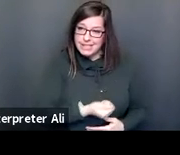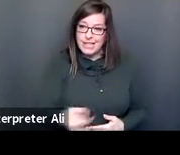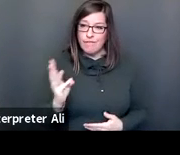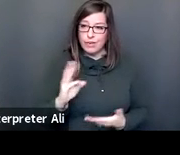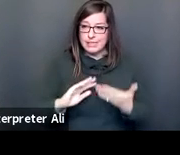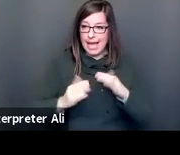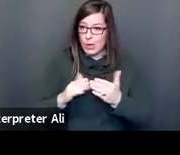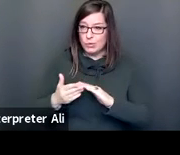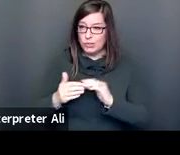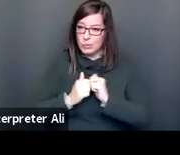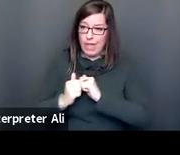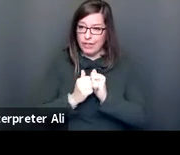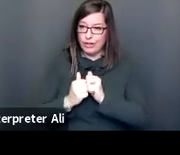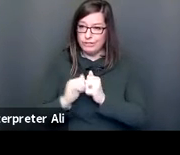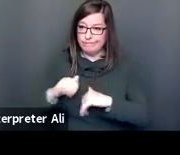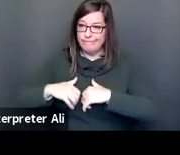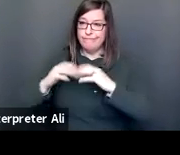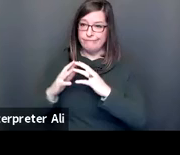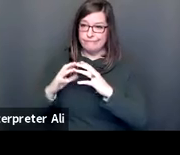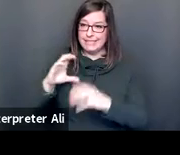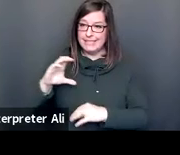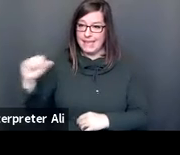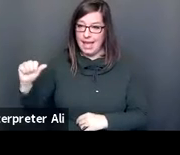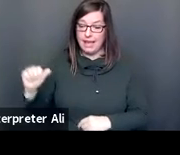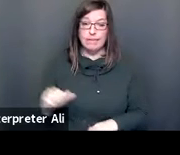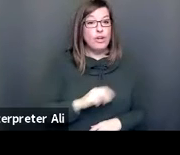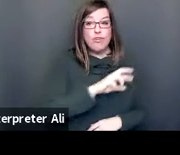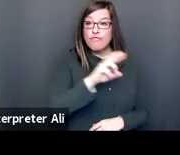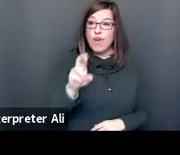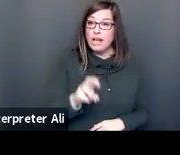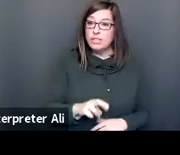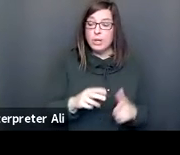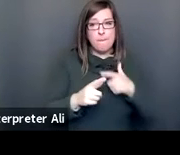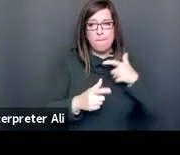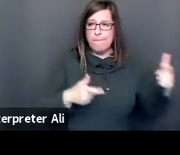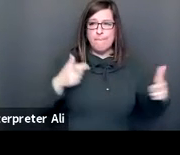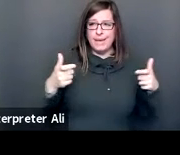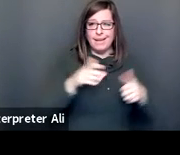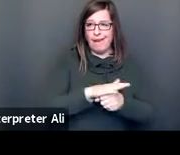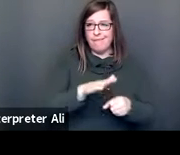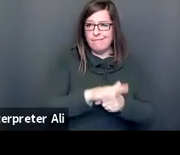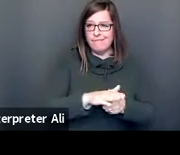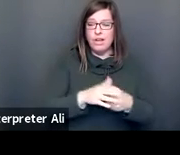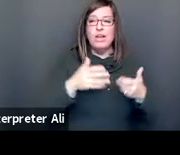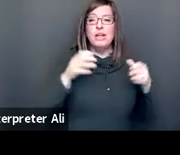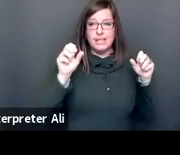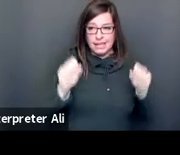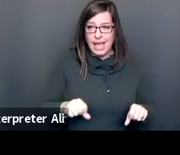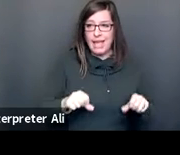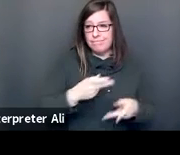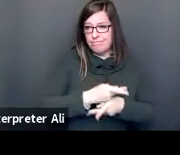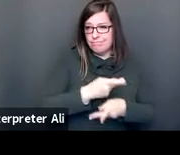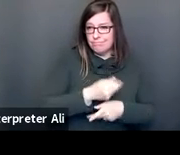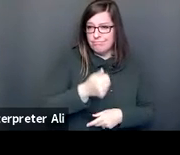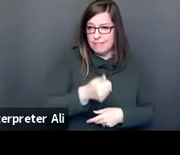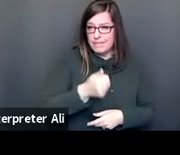case of the City of Rochester, the city is already big enough to have an influence on the market pricing all by themselves.